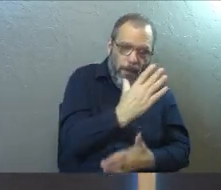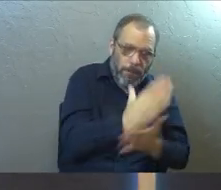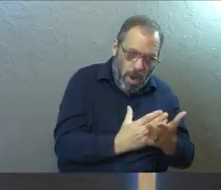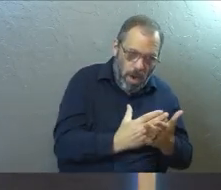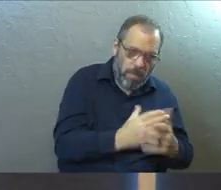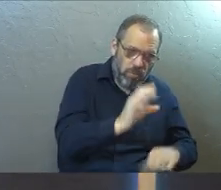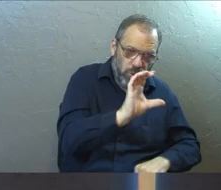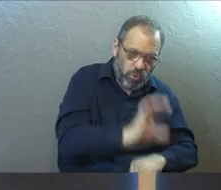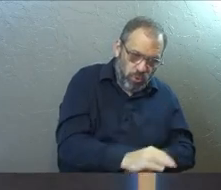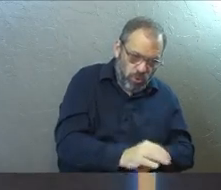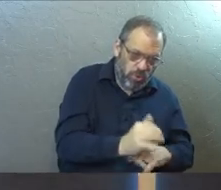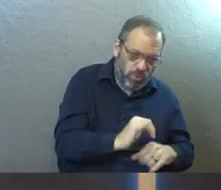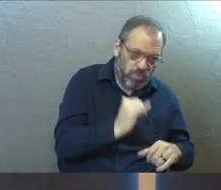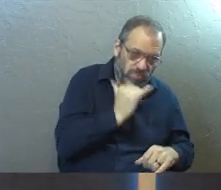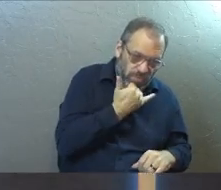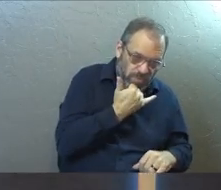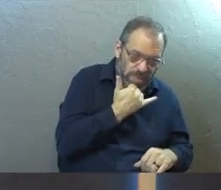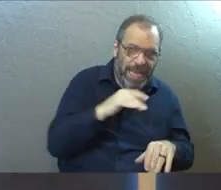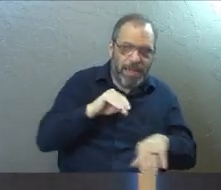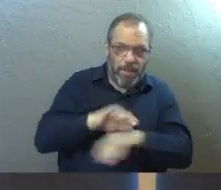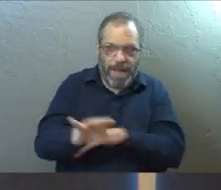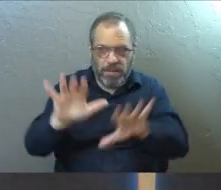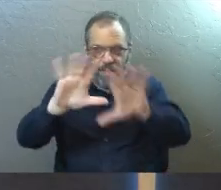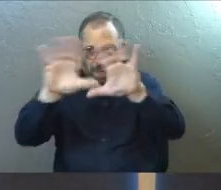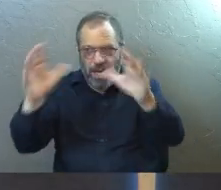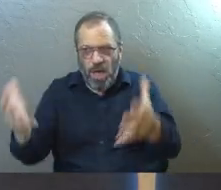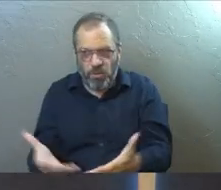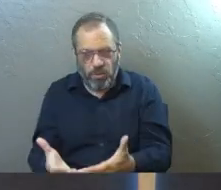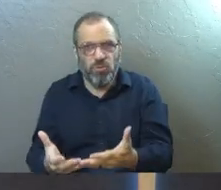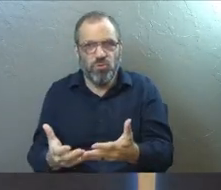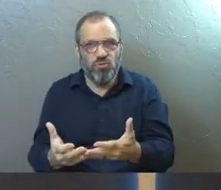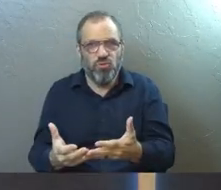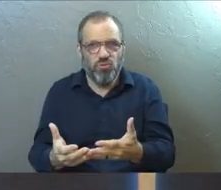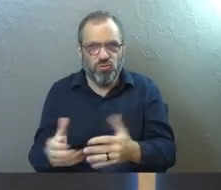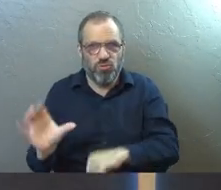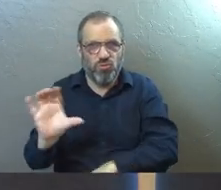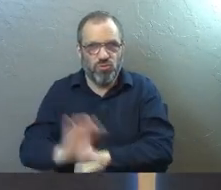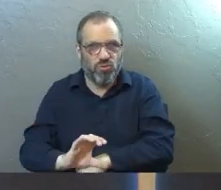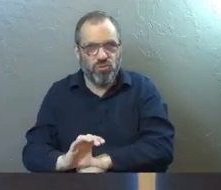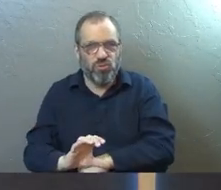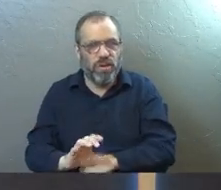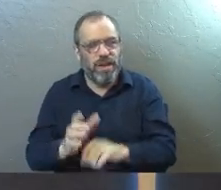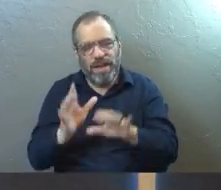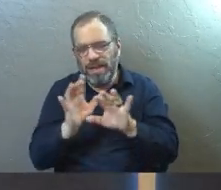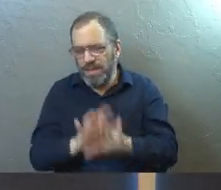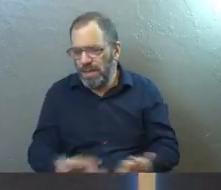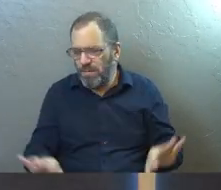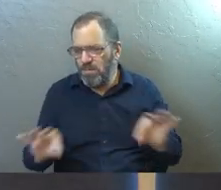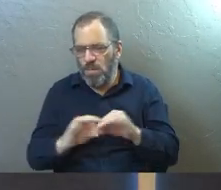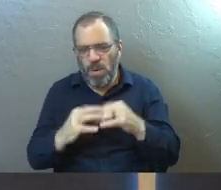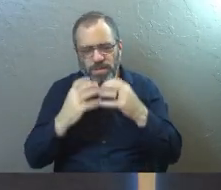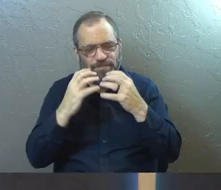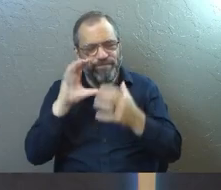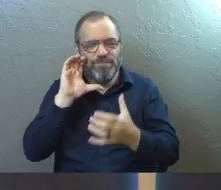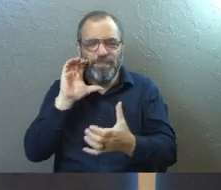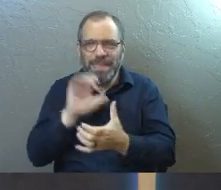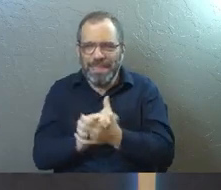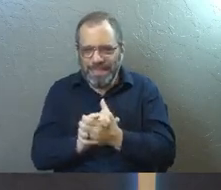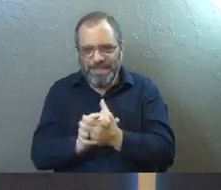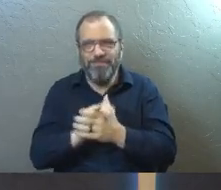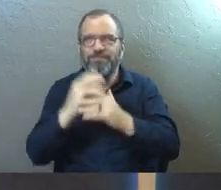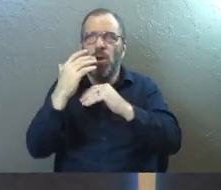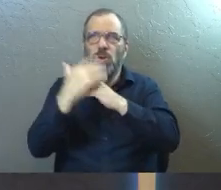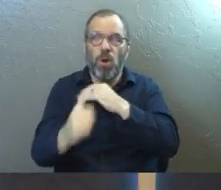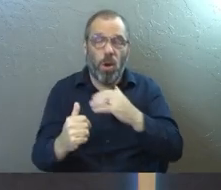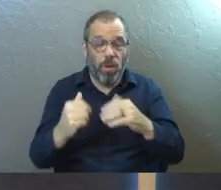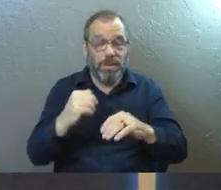has dysfunction, it can impact the rest. It can impact the rest of the body, and it's so important to hold on to that truth that we are called to